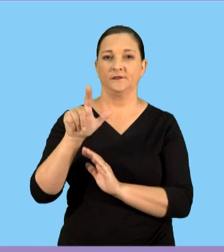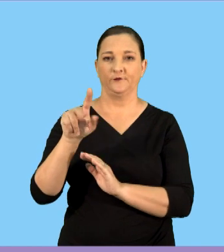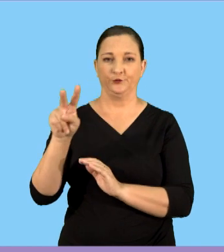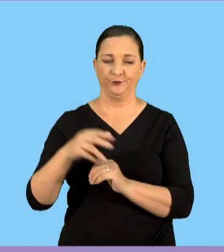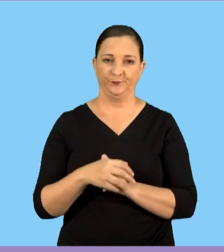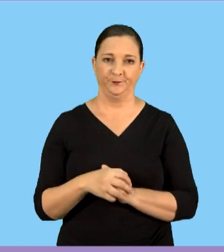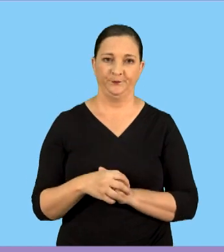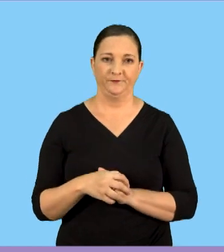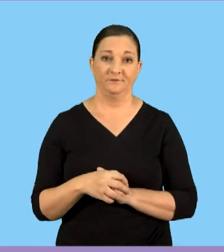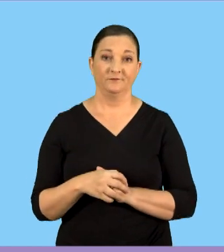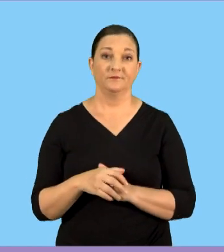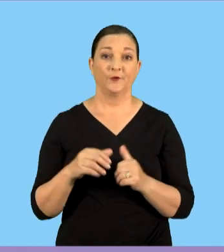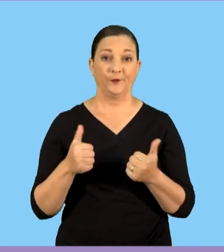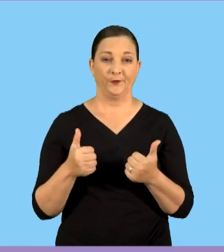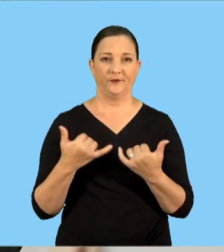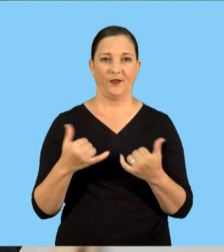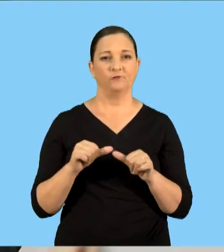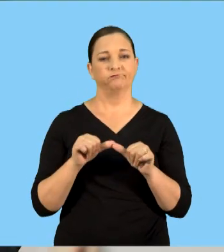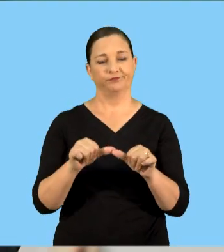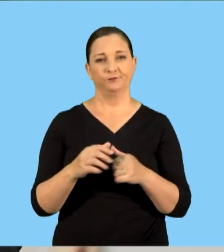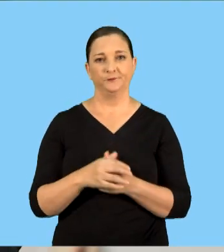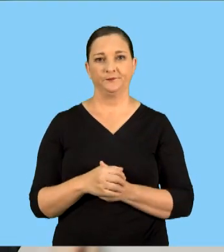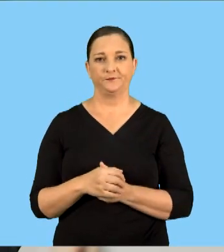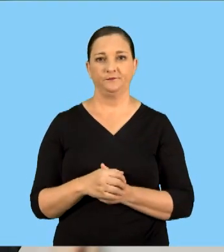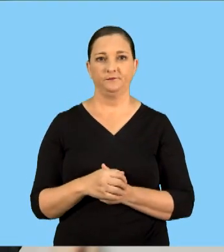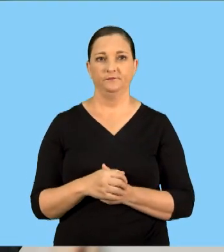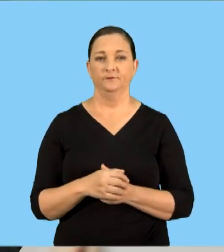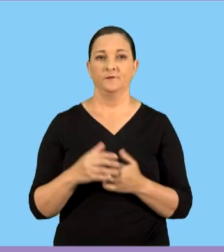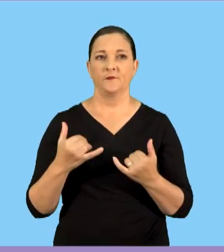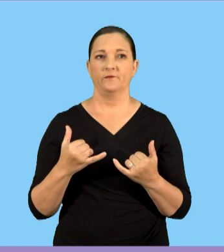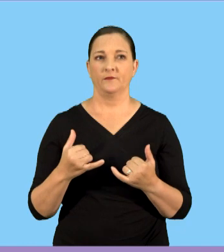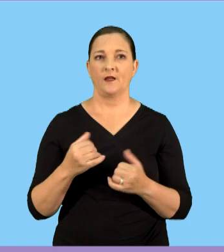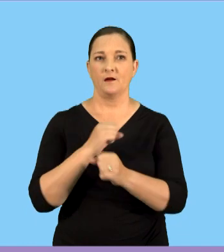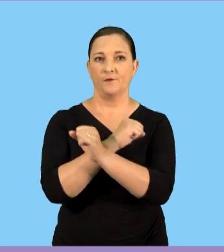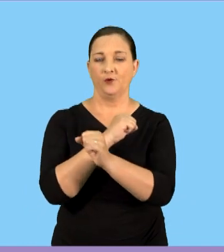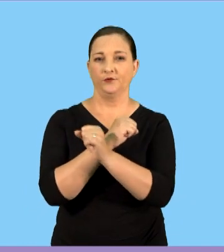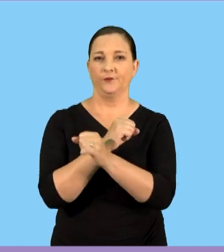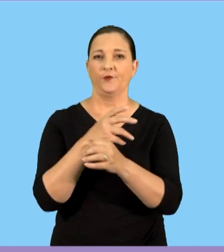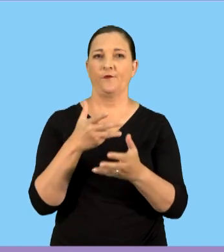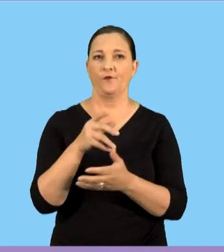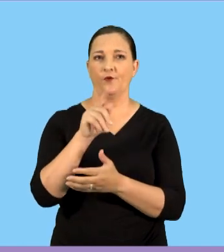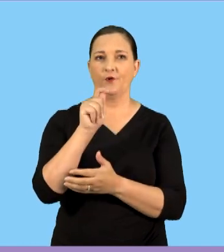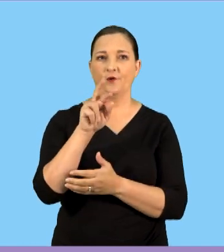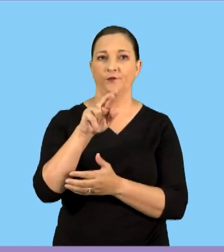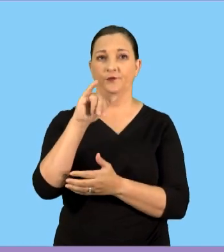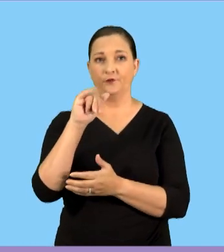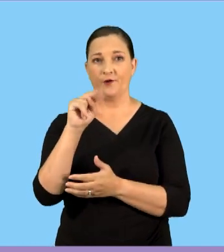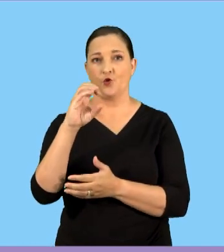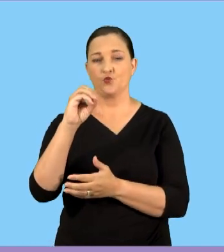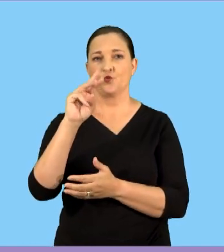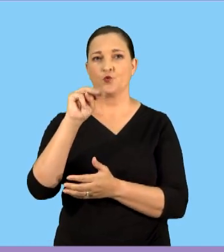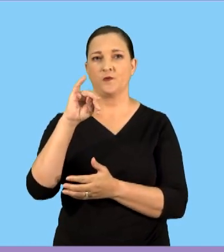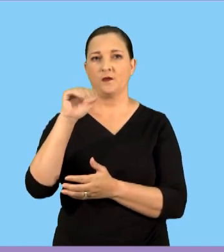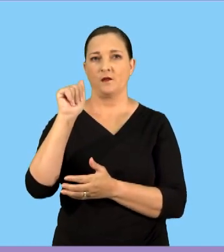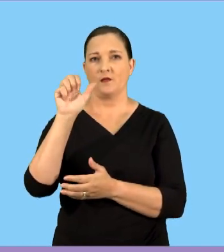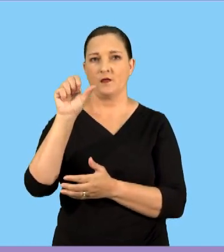the 72. Right, let's continue. Let's move on to multiplication of trinomials